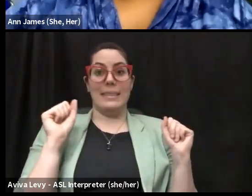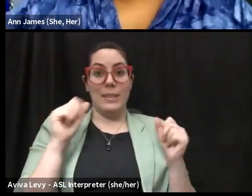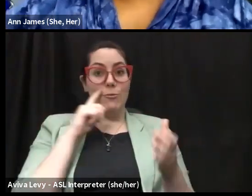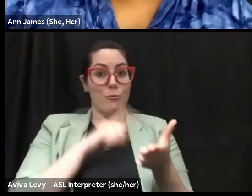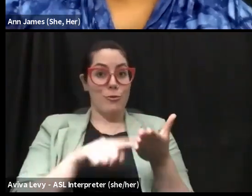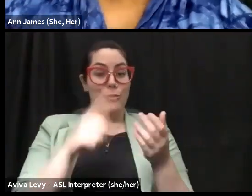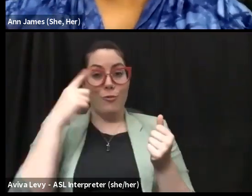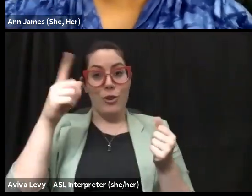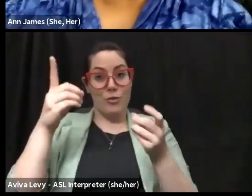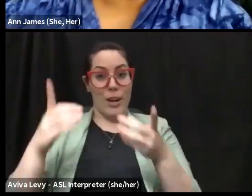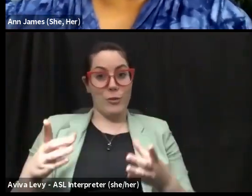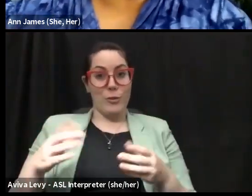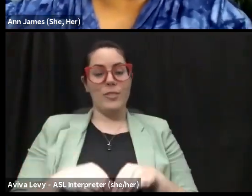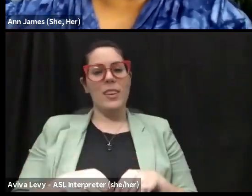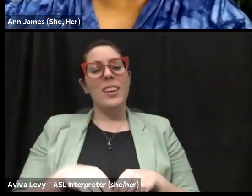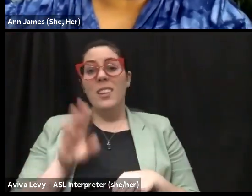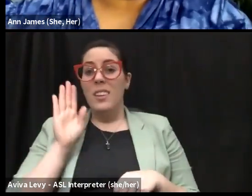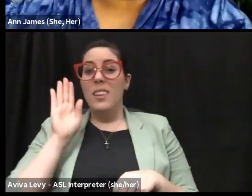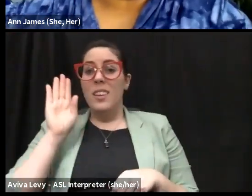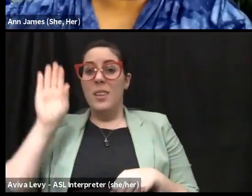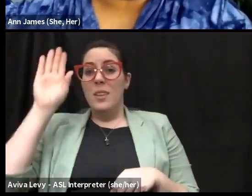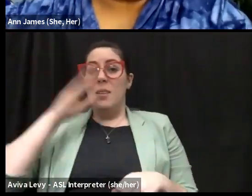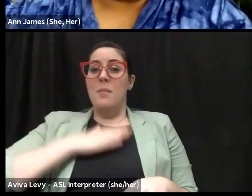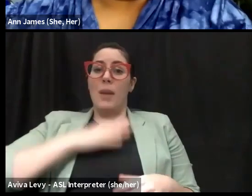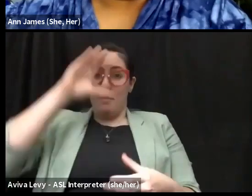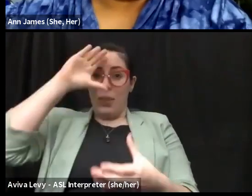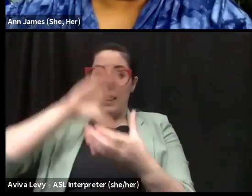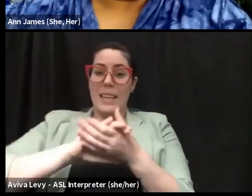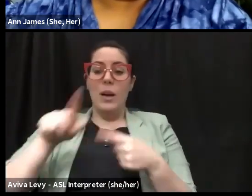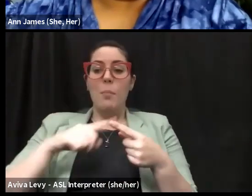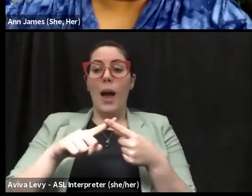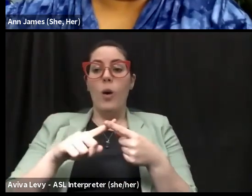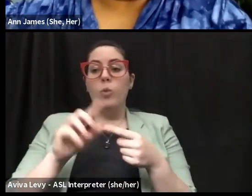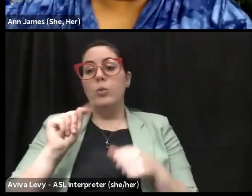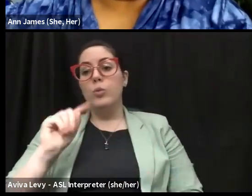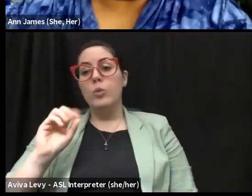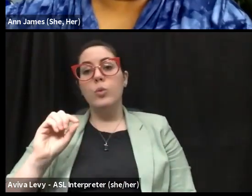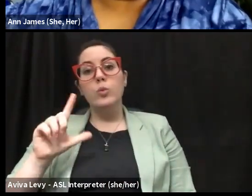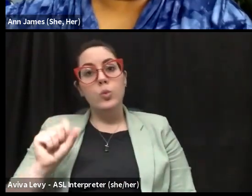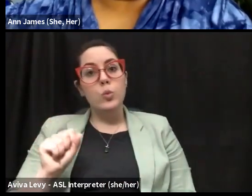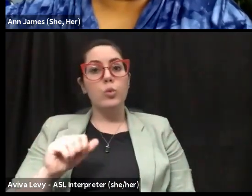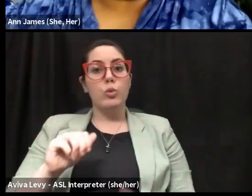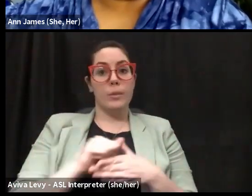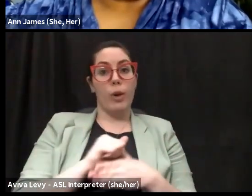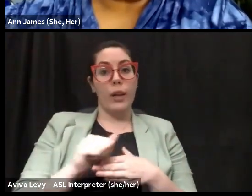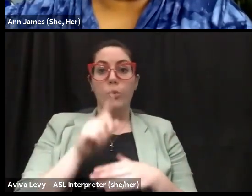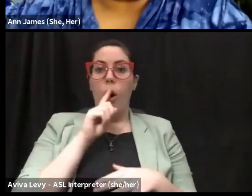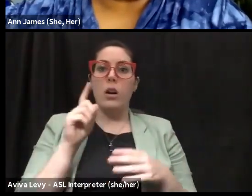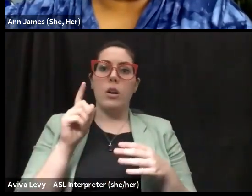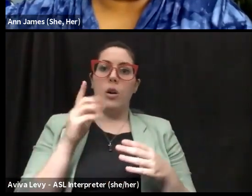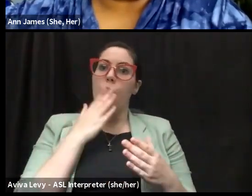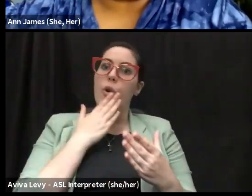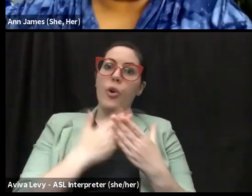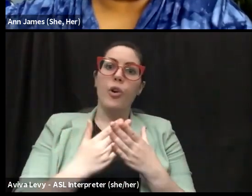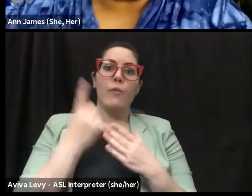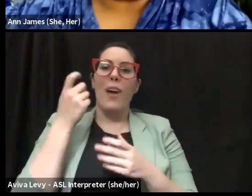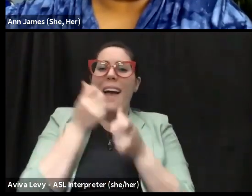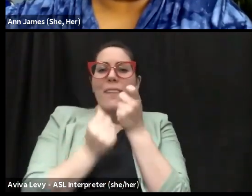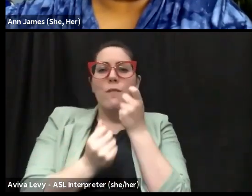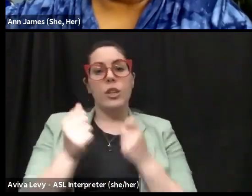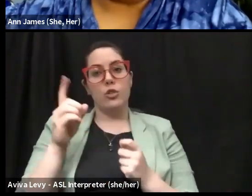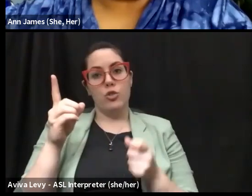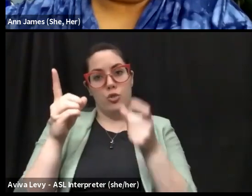And I believe that these basic tools and practices, they're great for just all directors to have. It's another thing to put in your